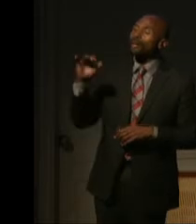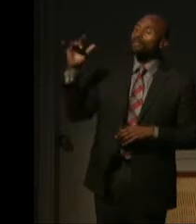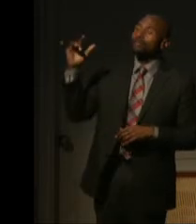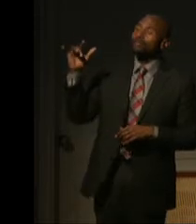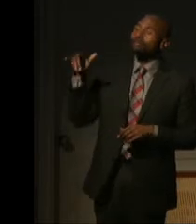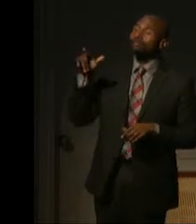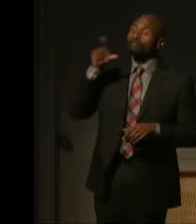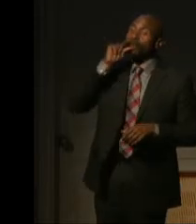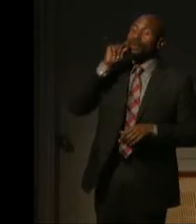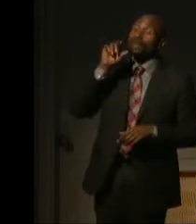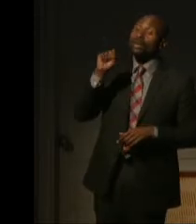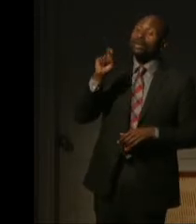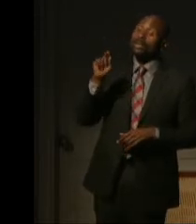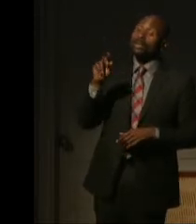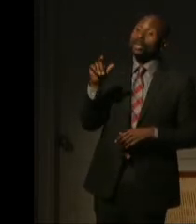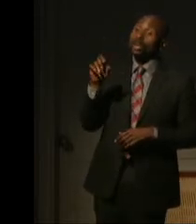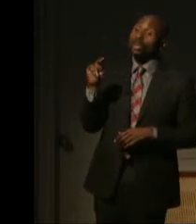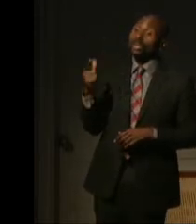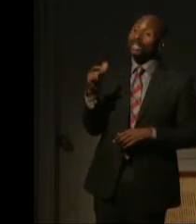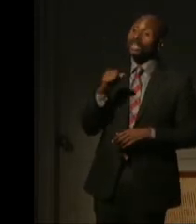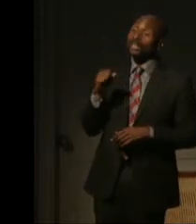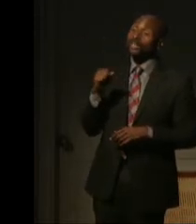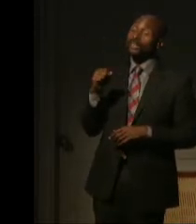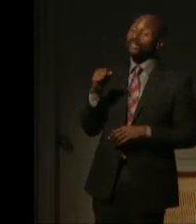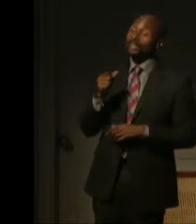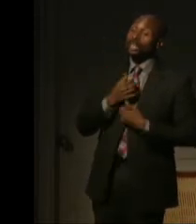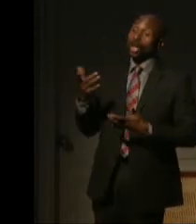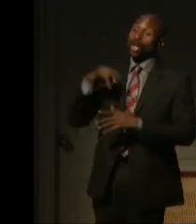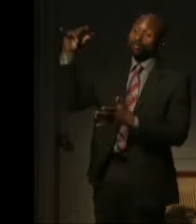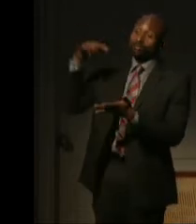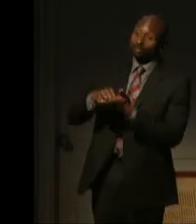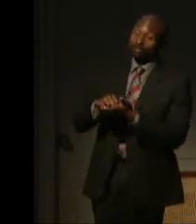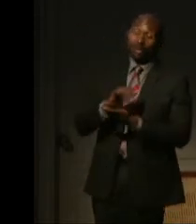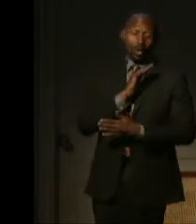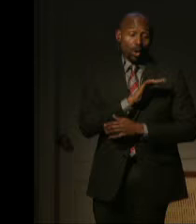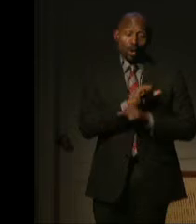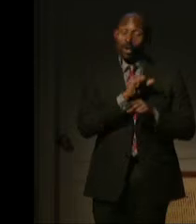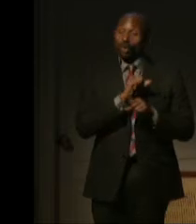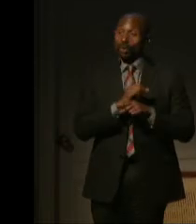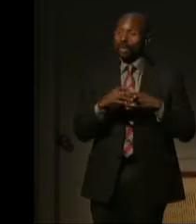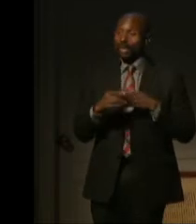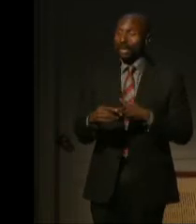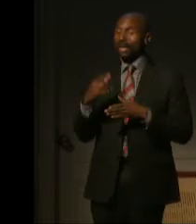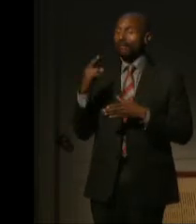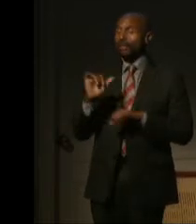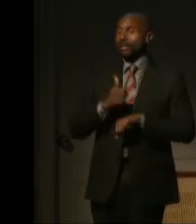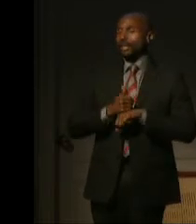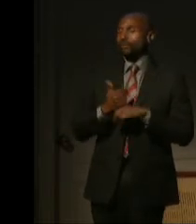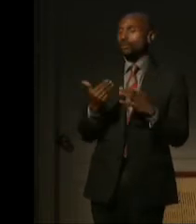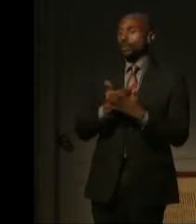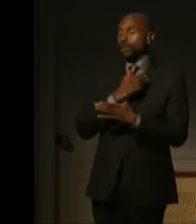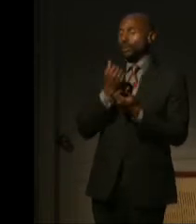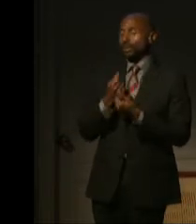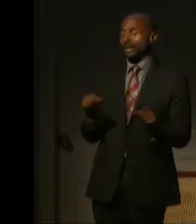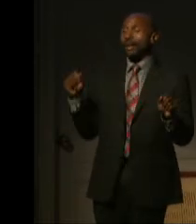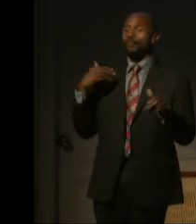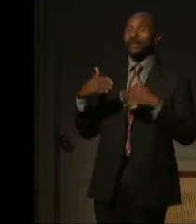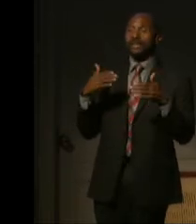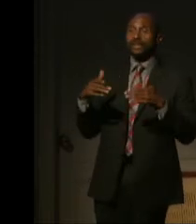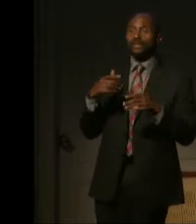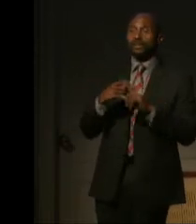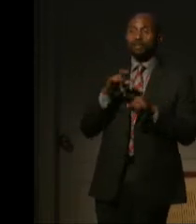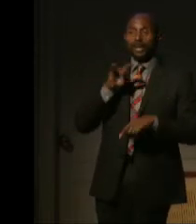375. Roxie's work with the collection led to new safety procedures at airports, safer engines,